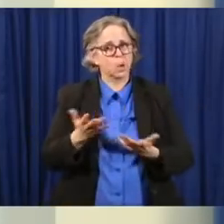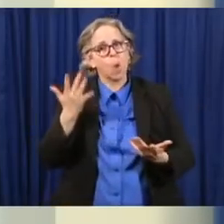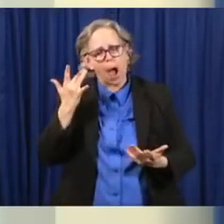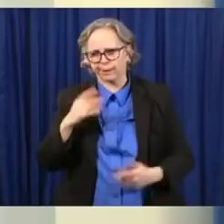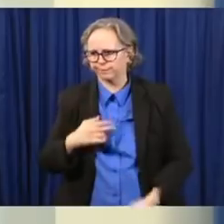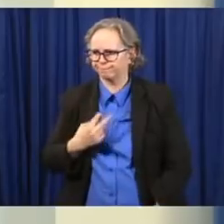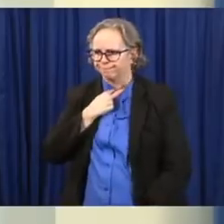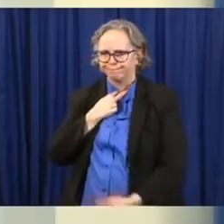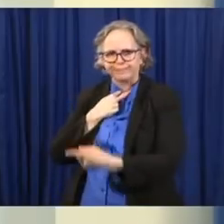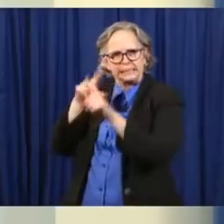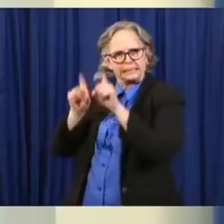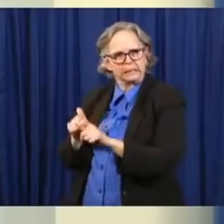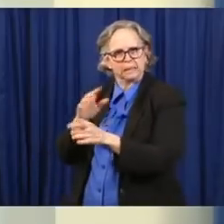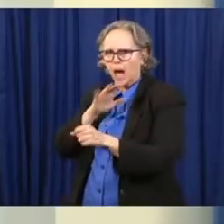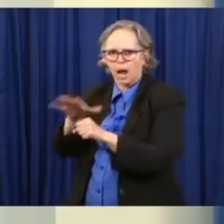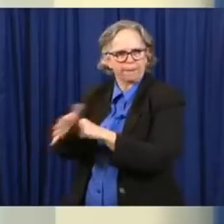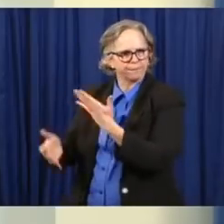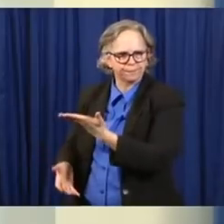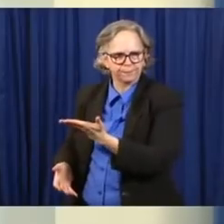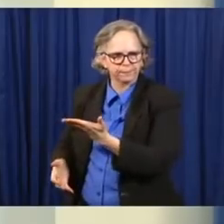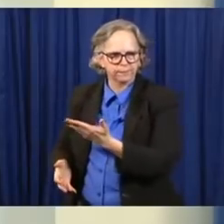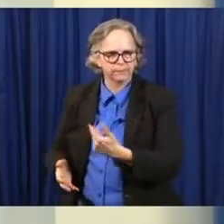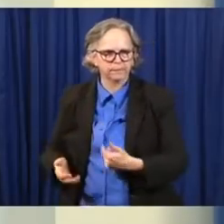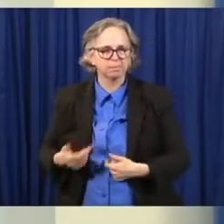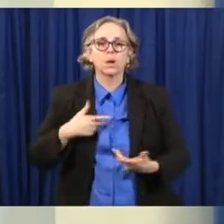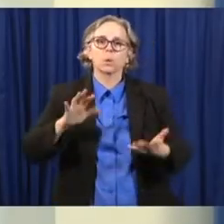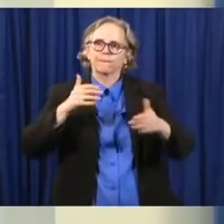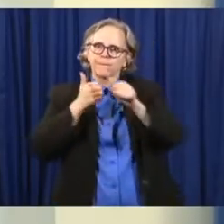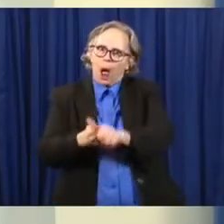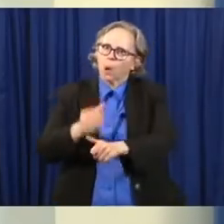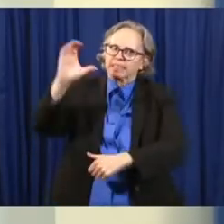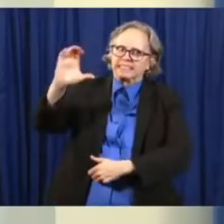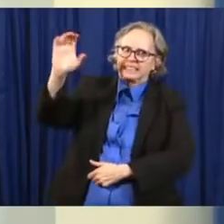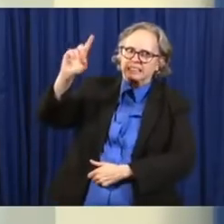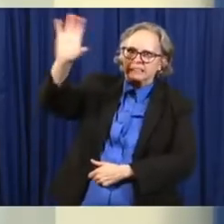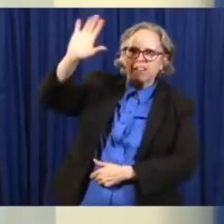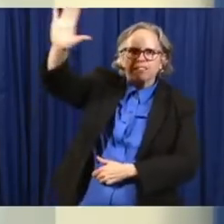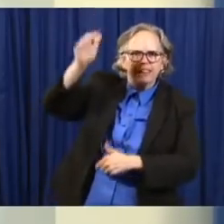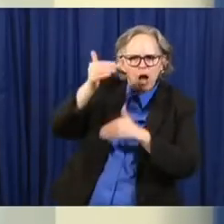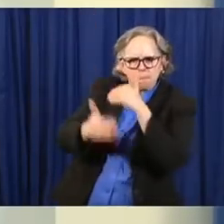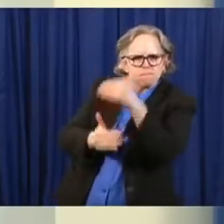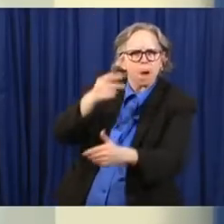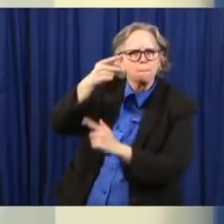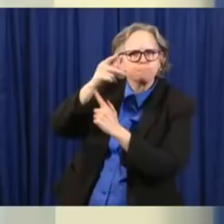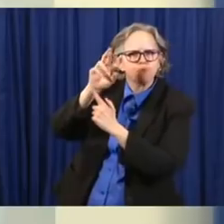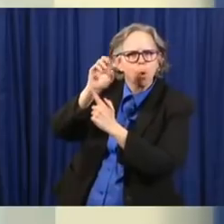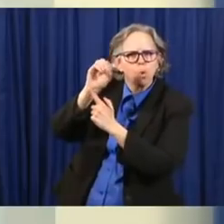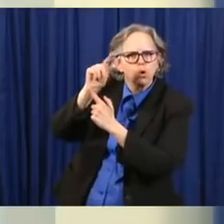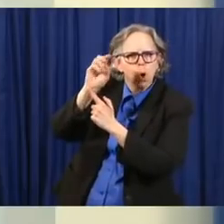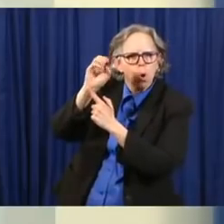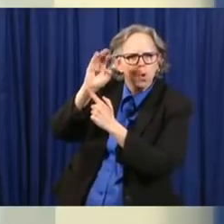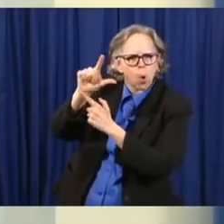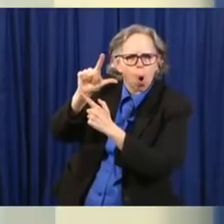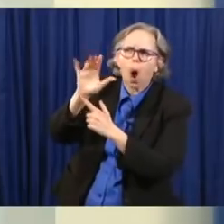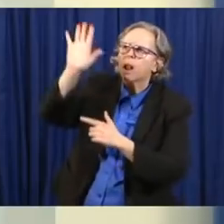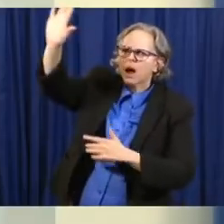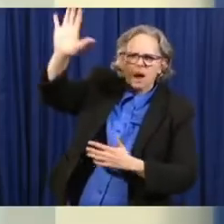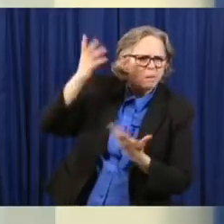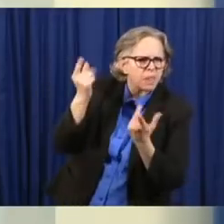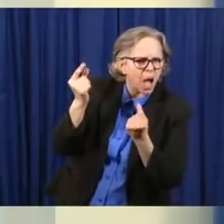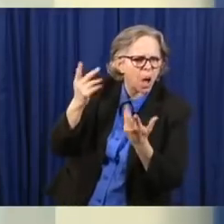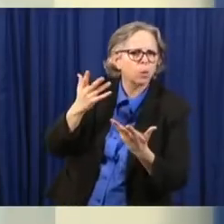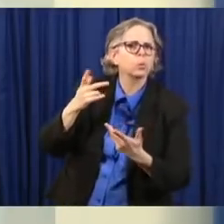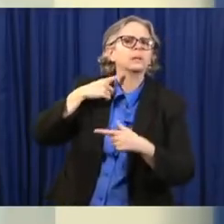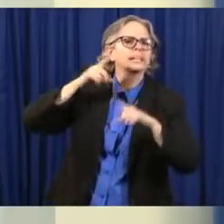we see a few cases in a nursing home. We test as many as we can. We test some staff, and then we say